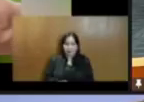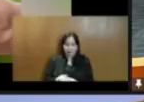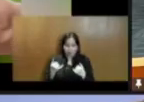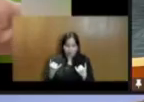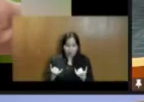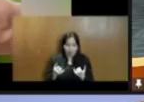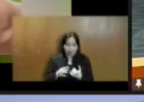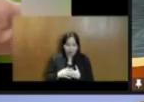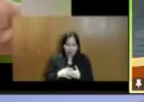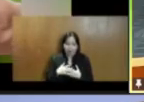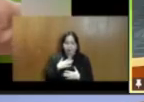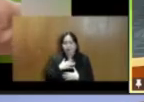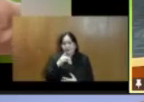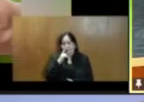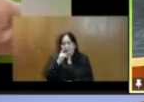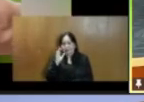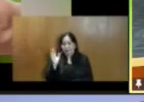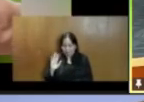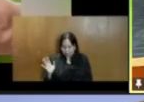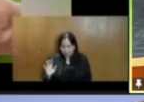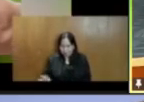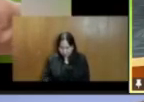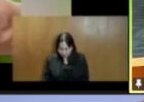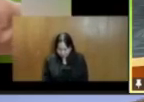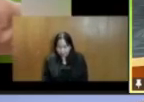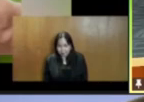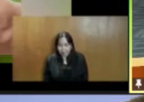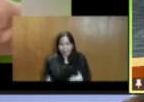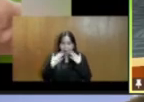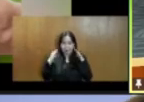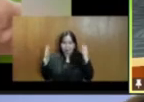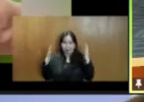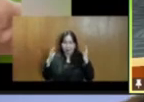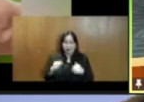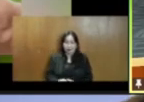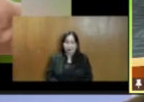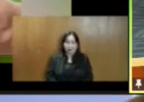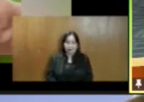meantime, please enjoy your lunch. Thank you very much to our panelists.